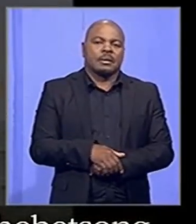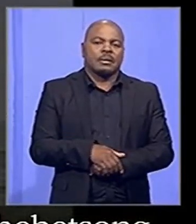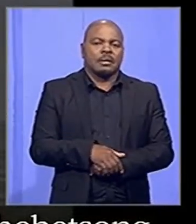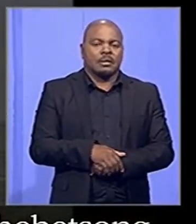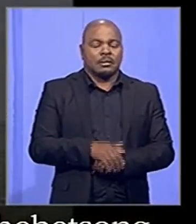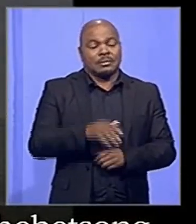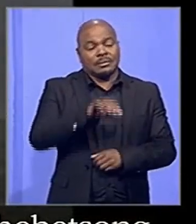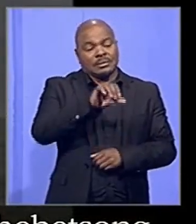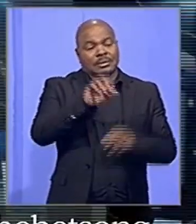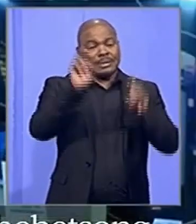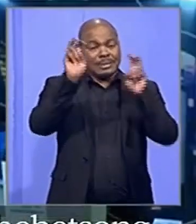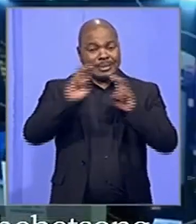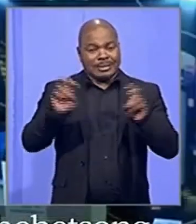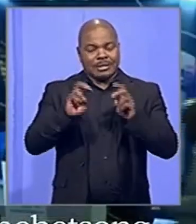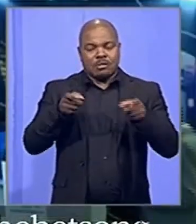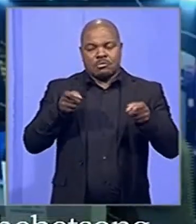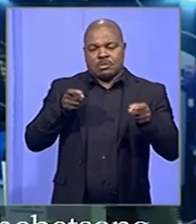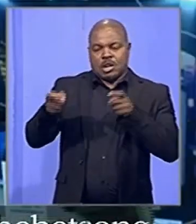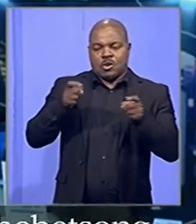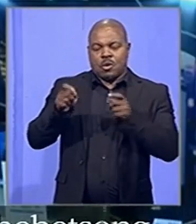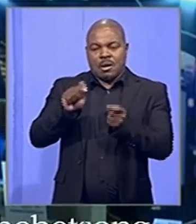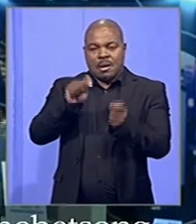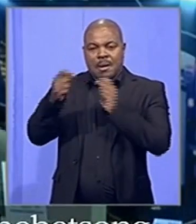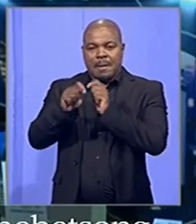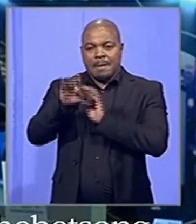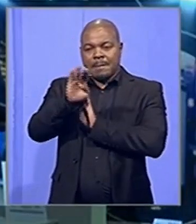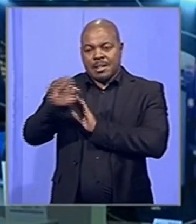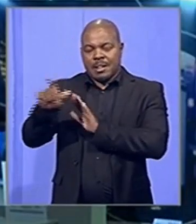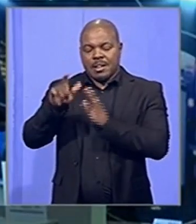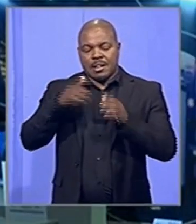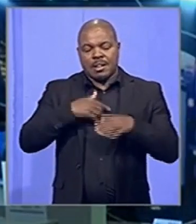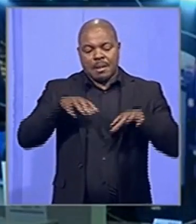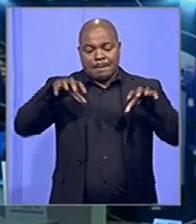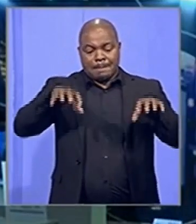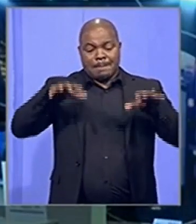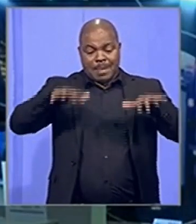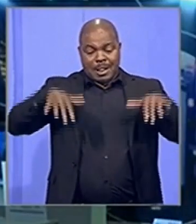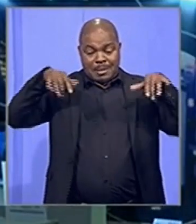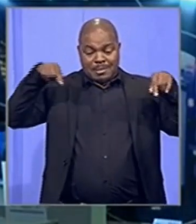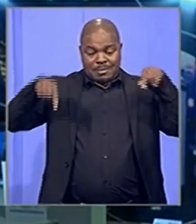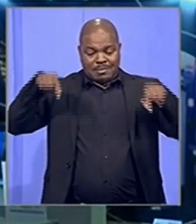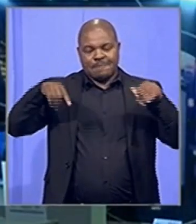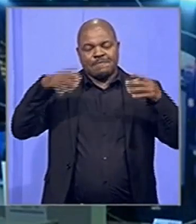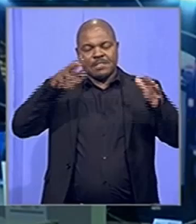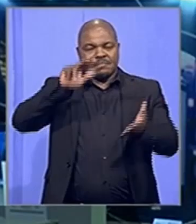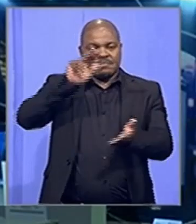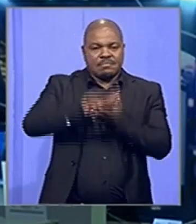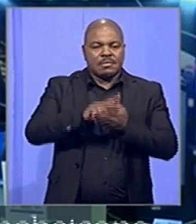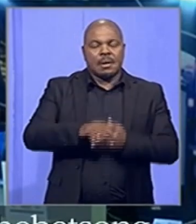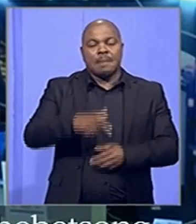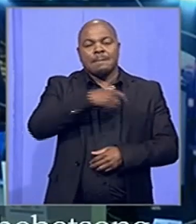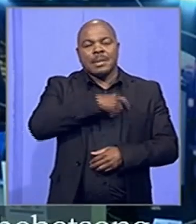Regulation Amendment Bill has been passed by both houses of Parliament. It's been sitting on the President's